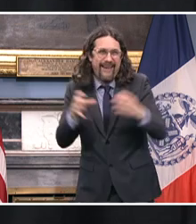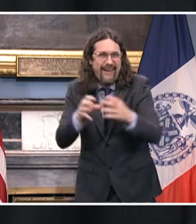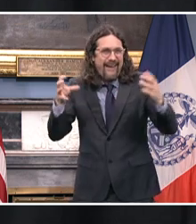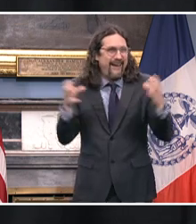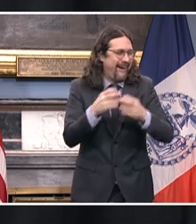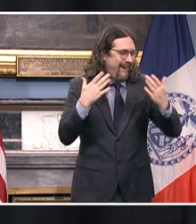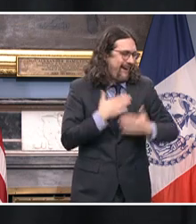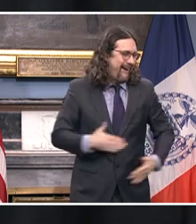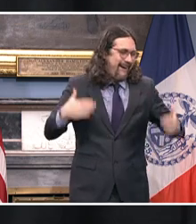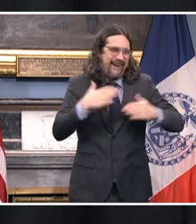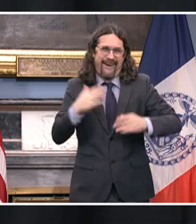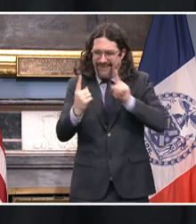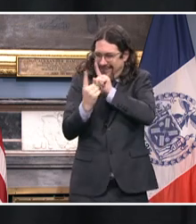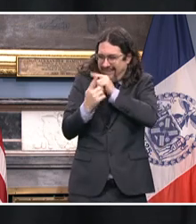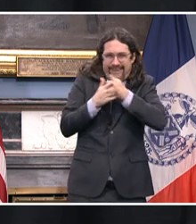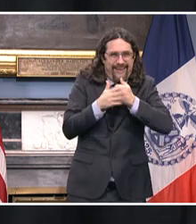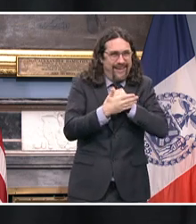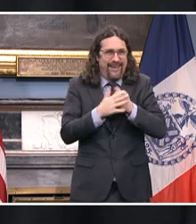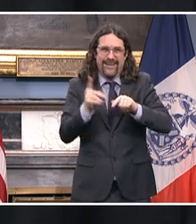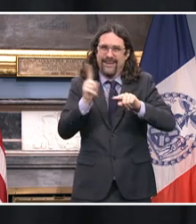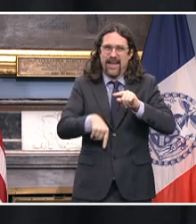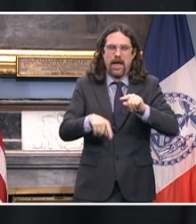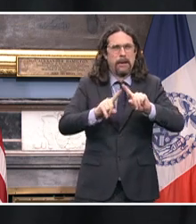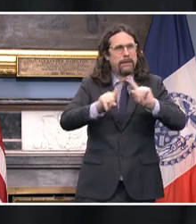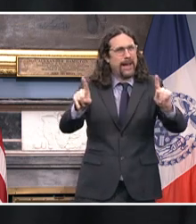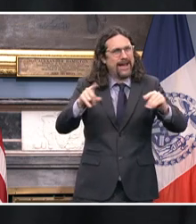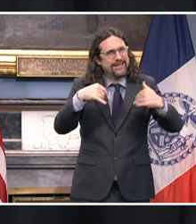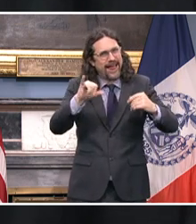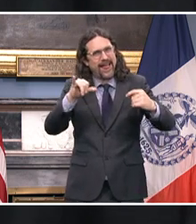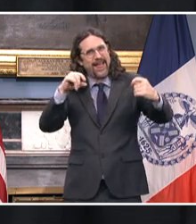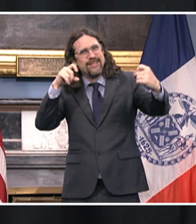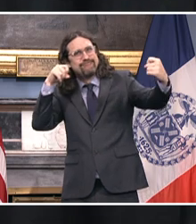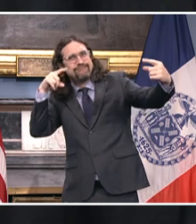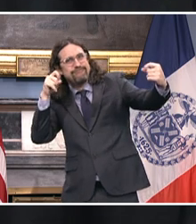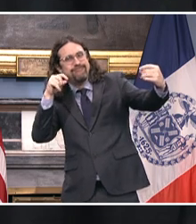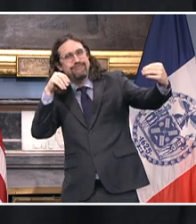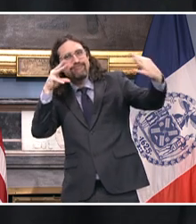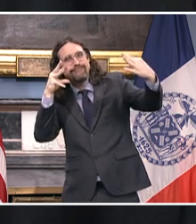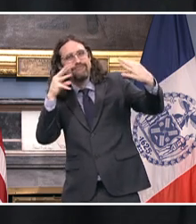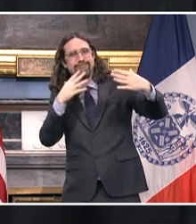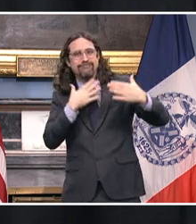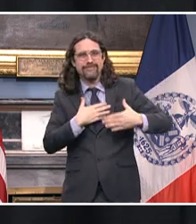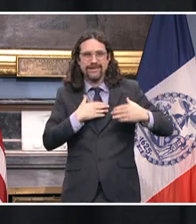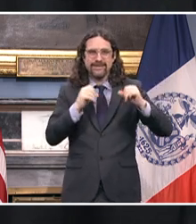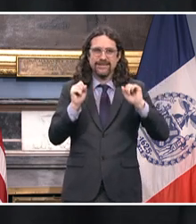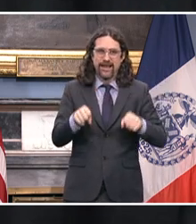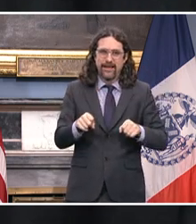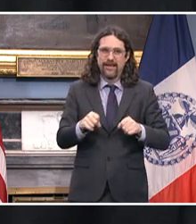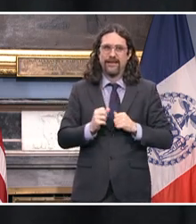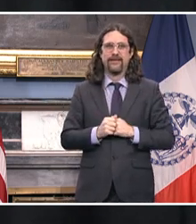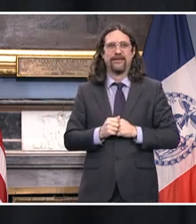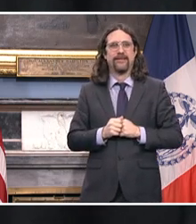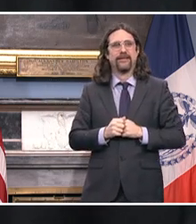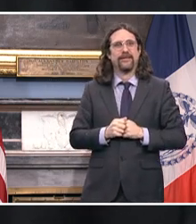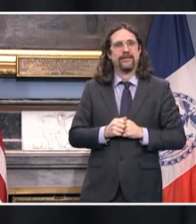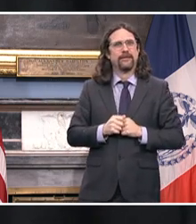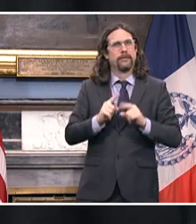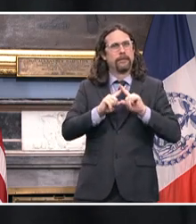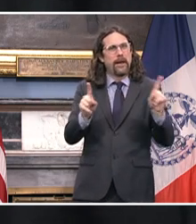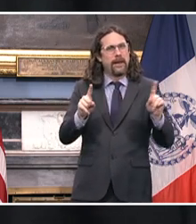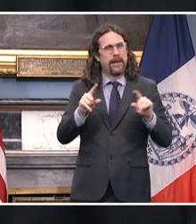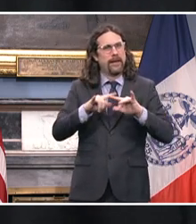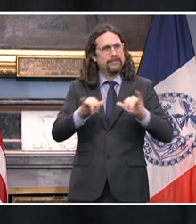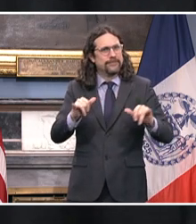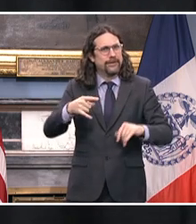fortifying and strengthening New Yorkers, because we're listening to the